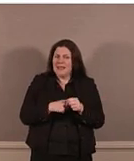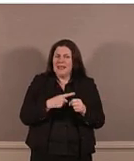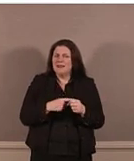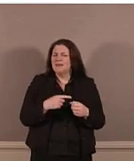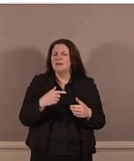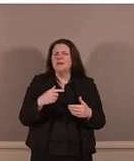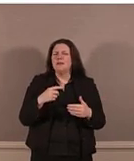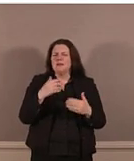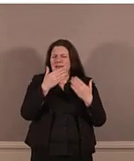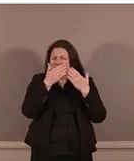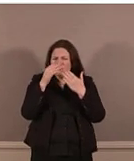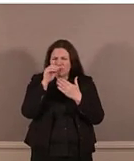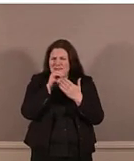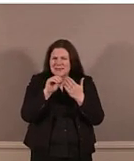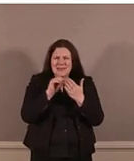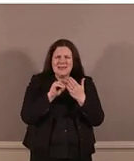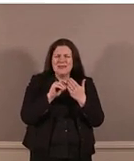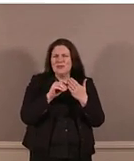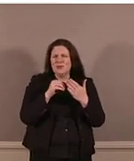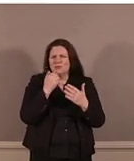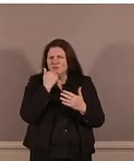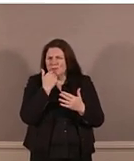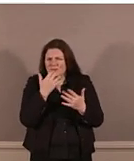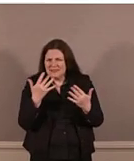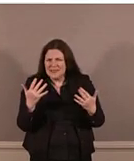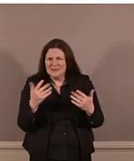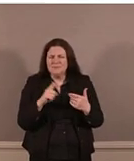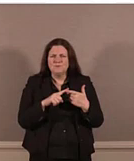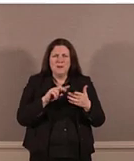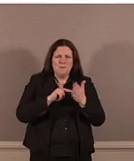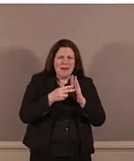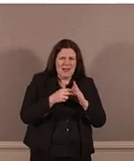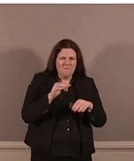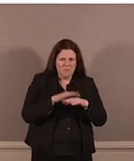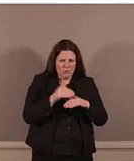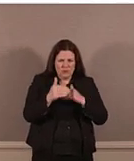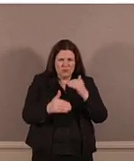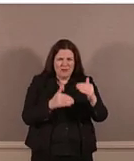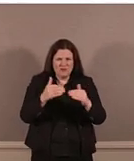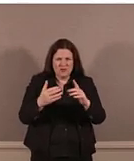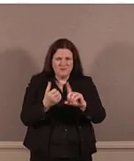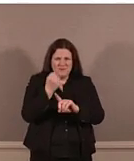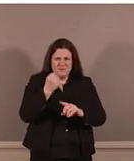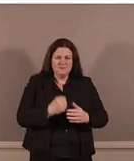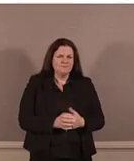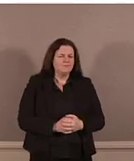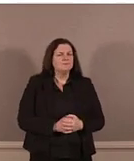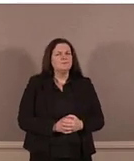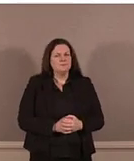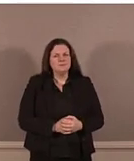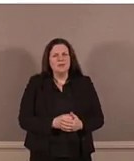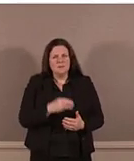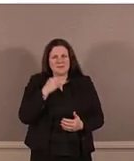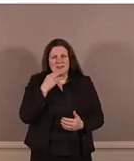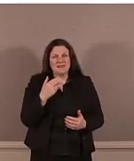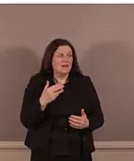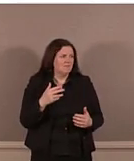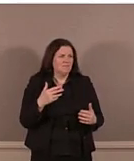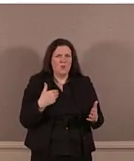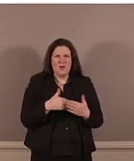whole literacy and numeracy, your plan for your progression, and it makes for world-class